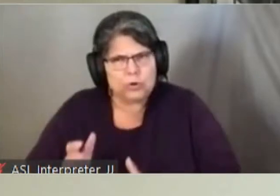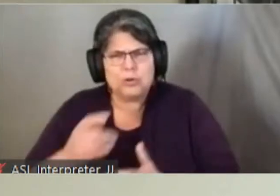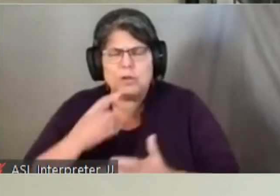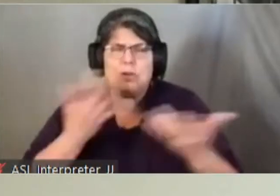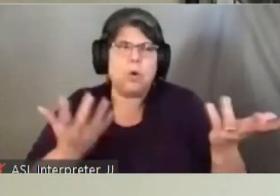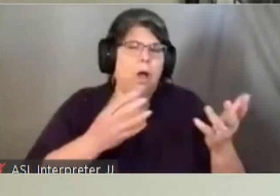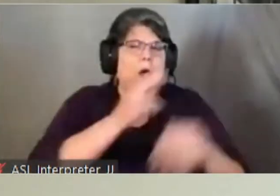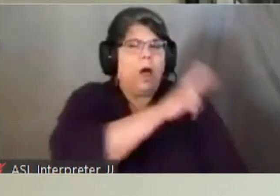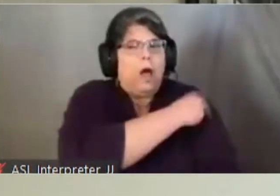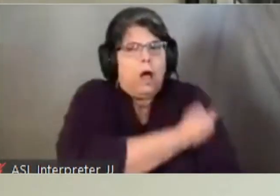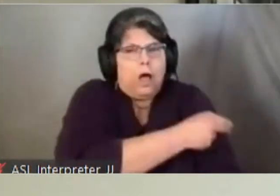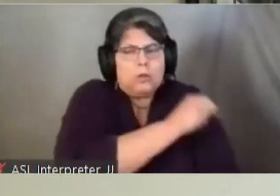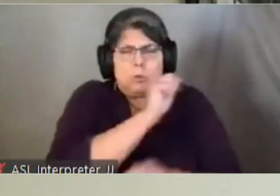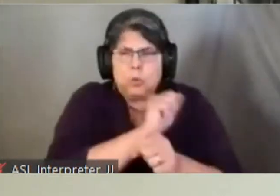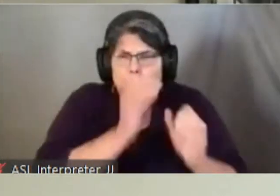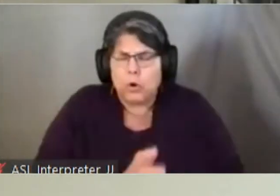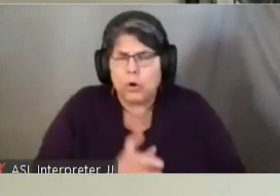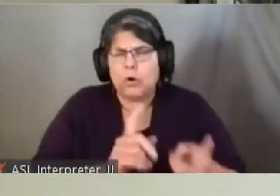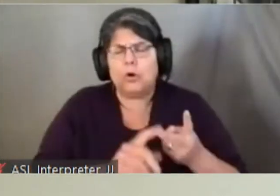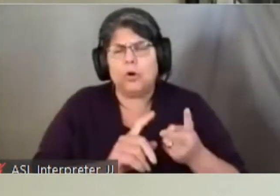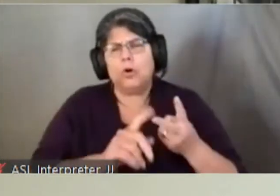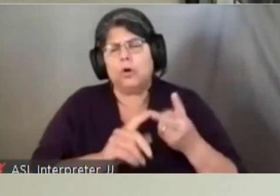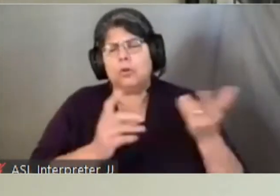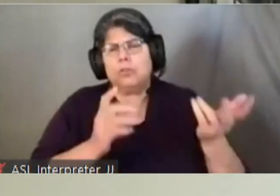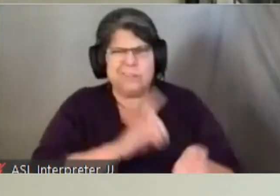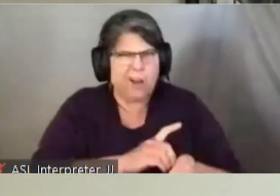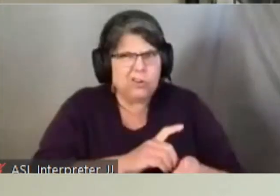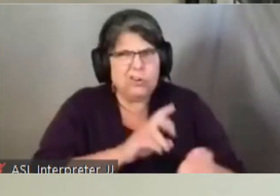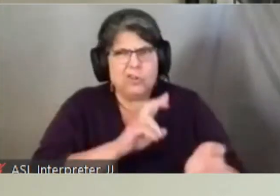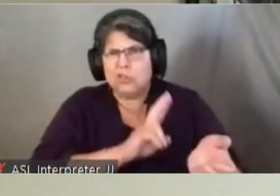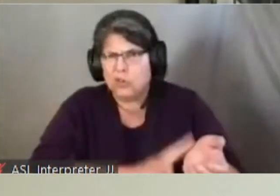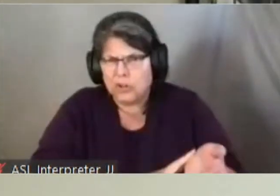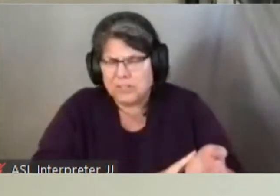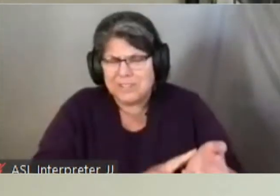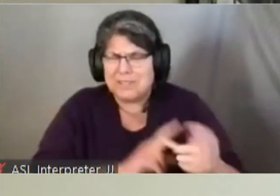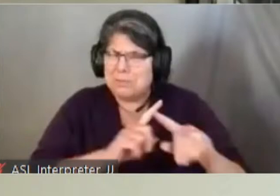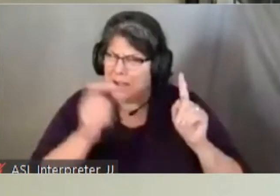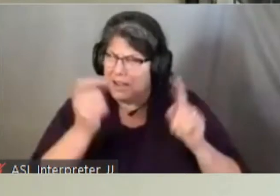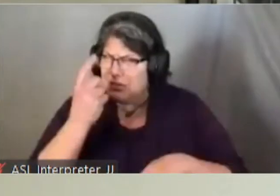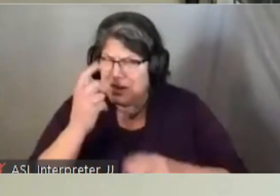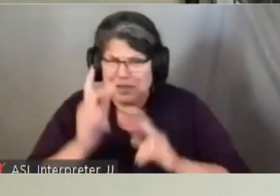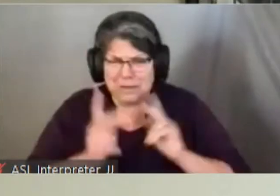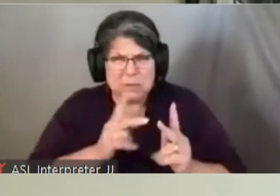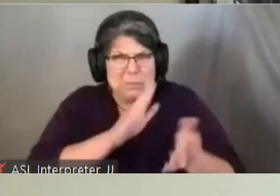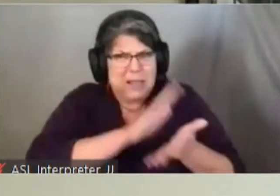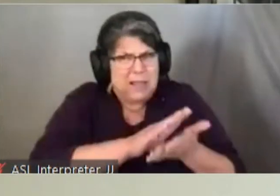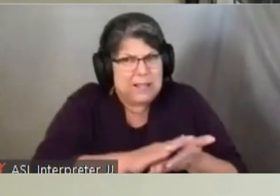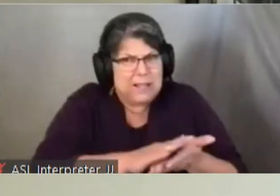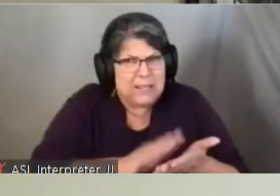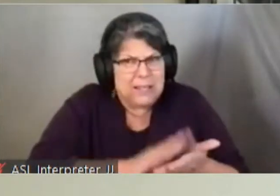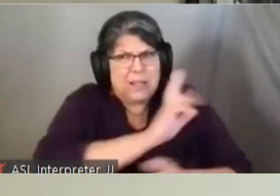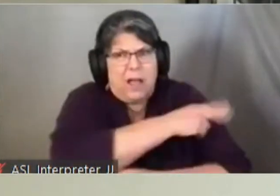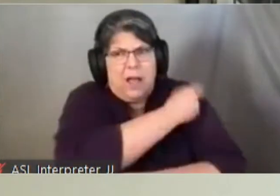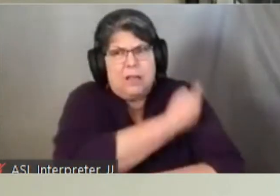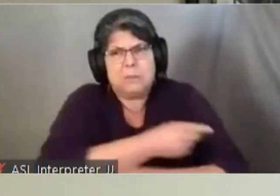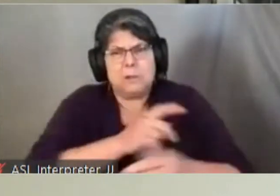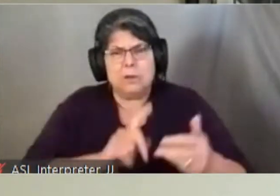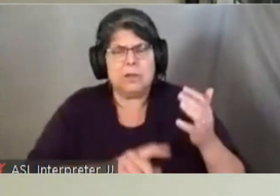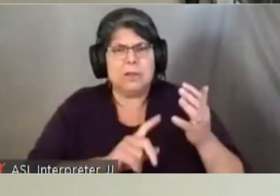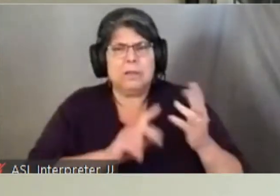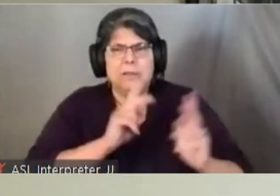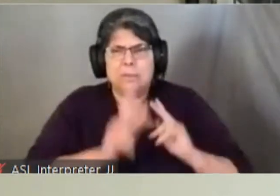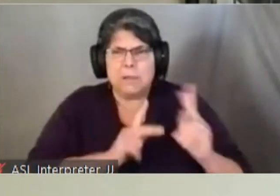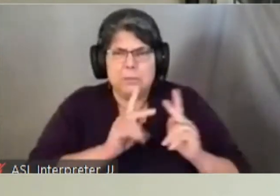healthcare workers are the doctors and nurses. We also want to recognize that maintenance and